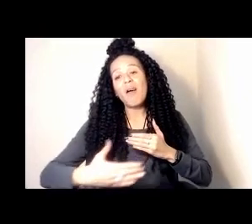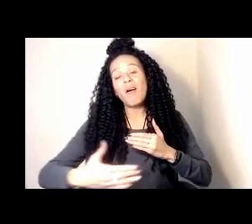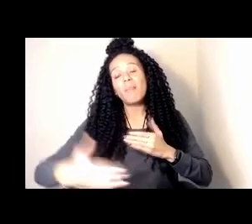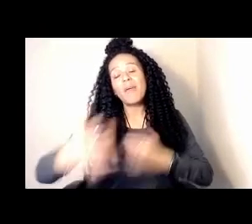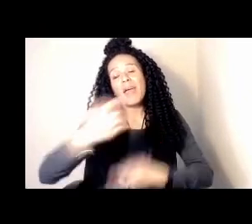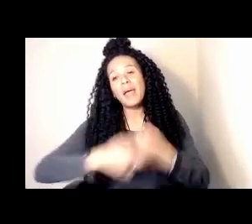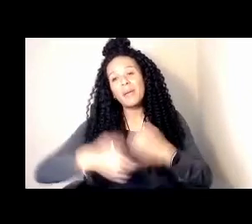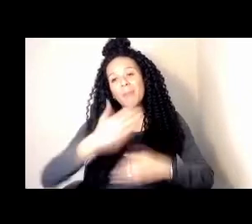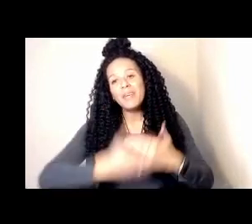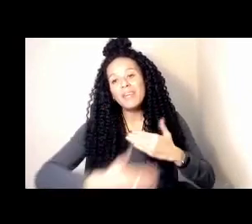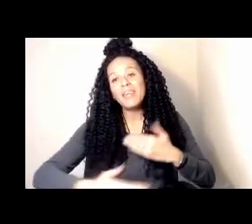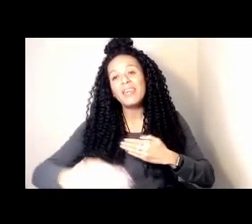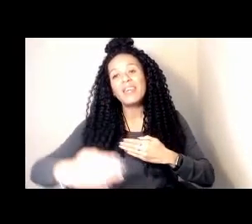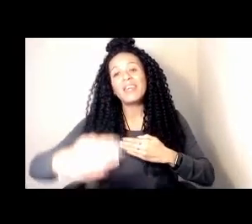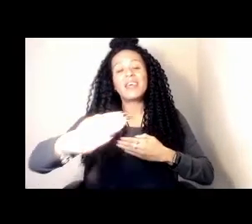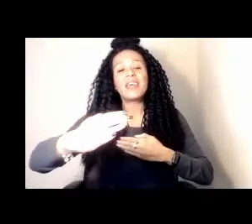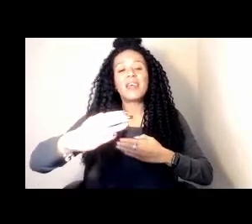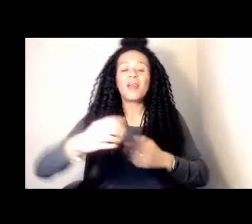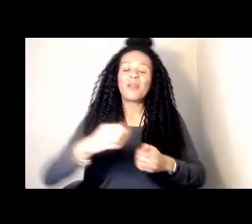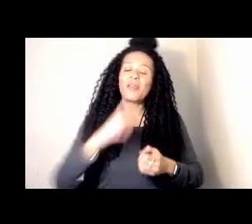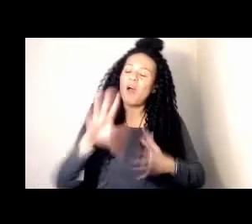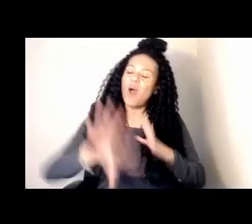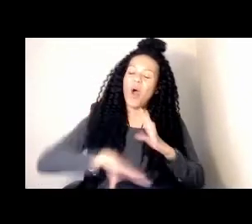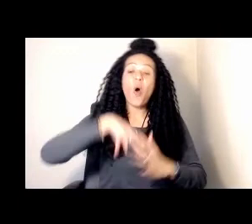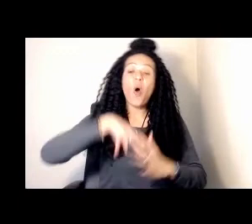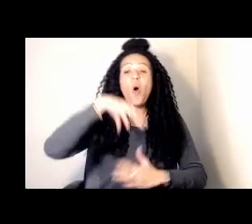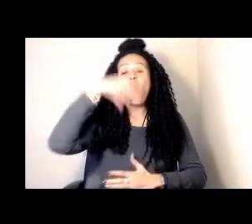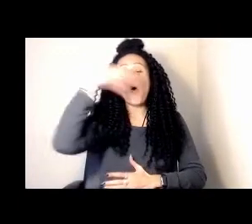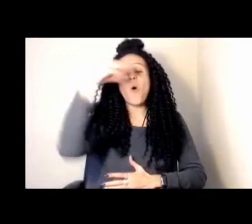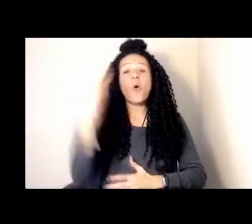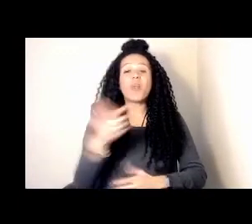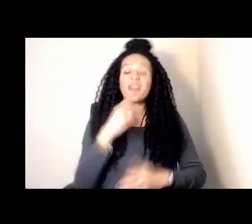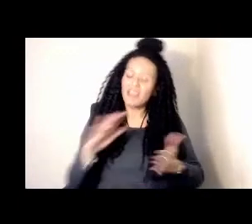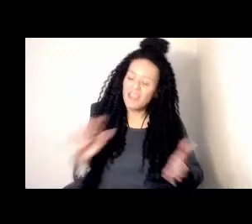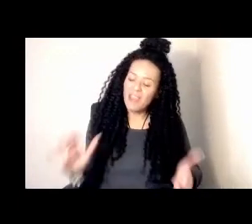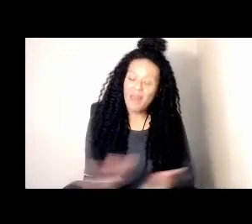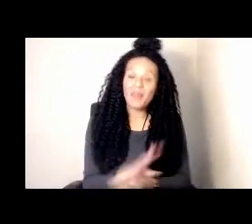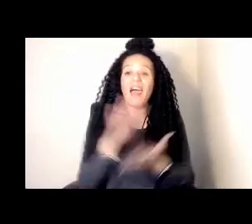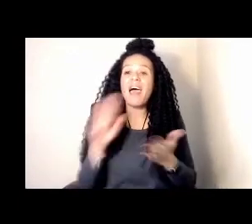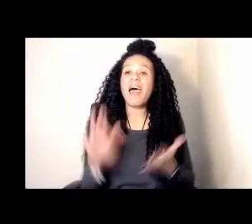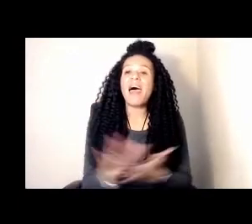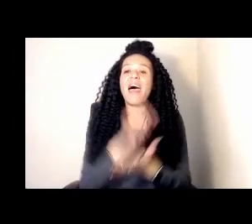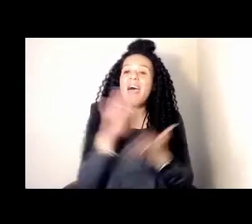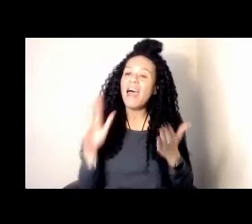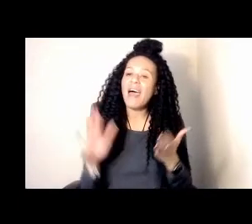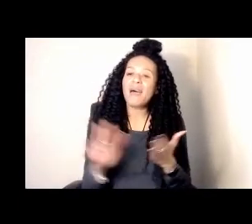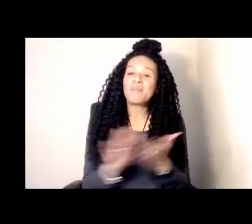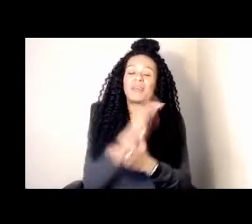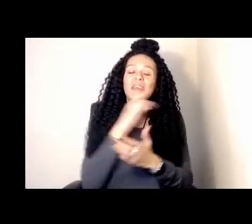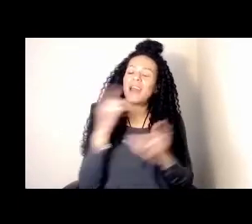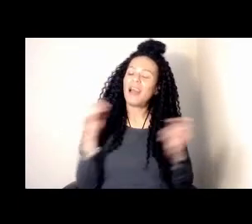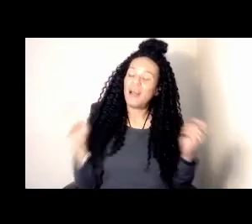long may be, the holy and the